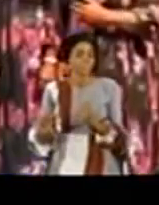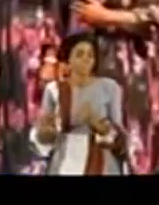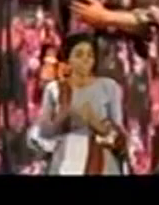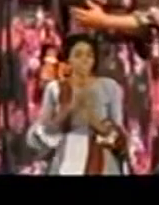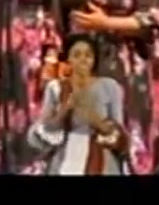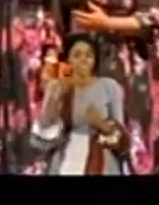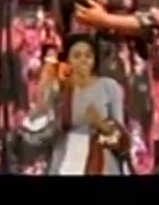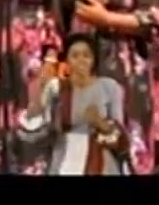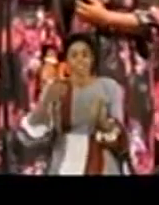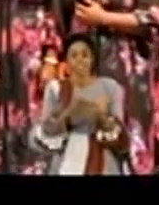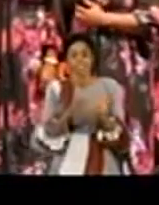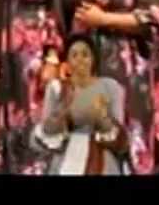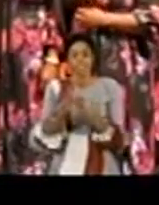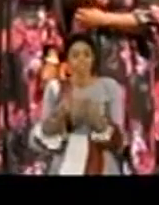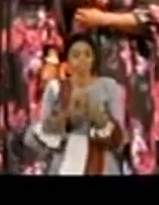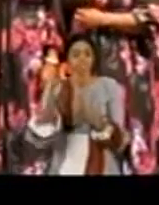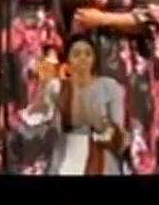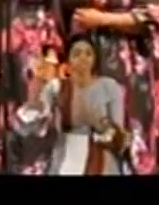by.